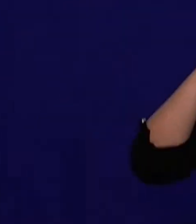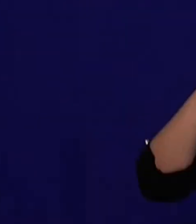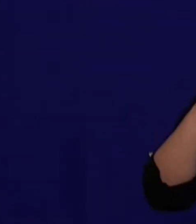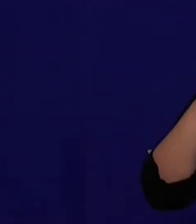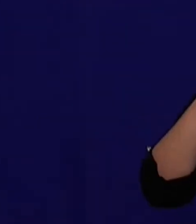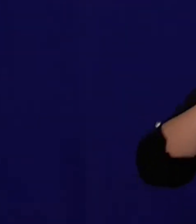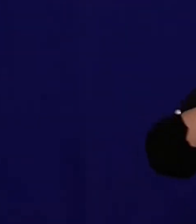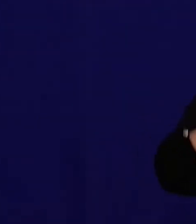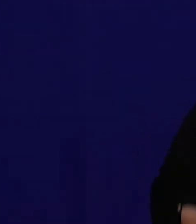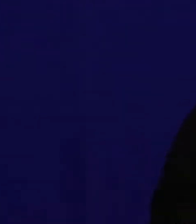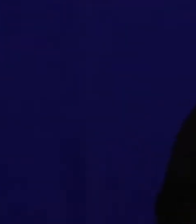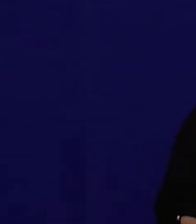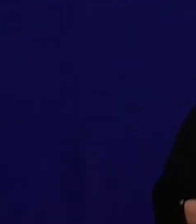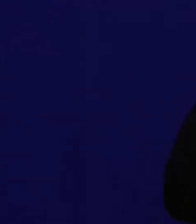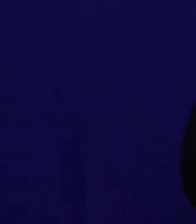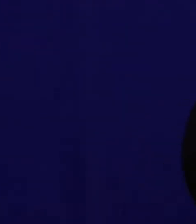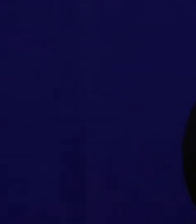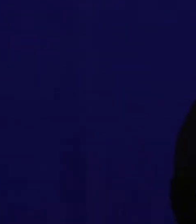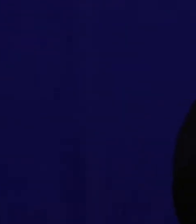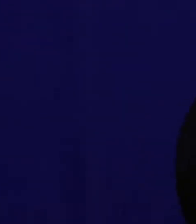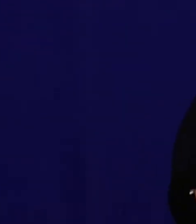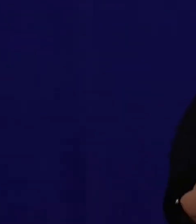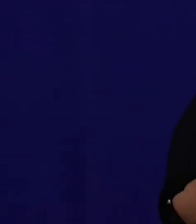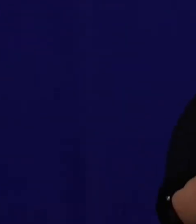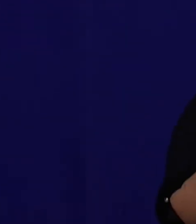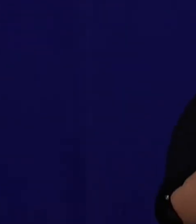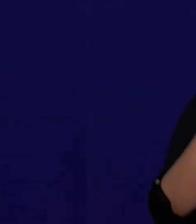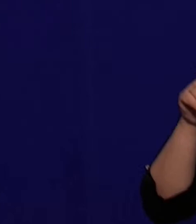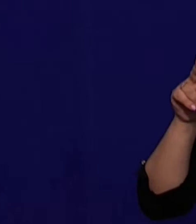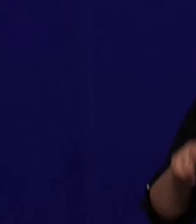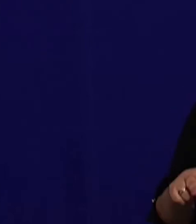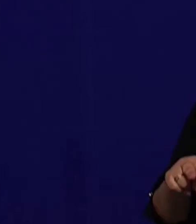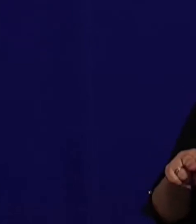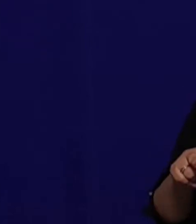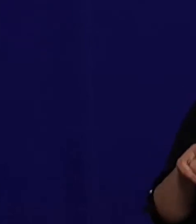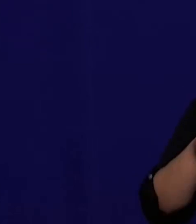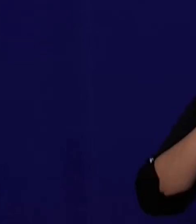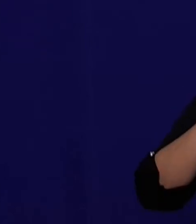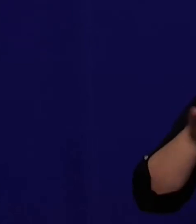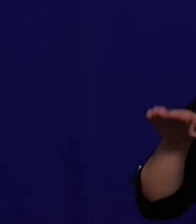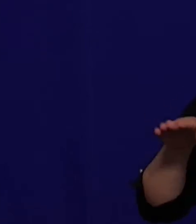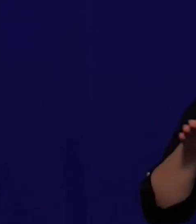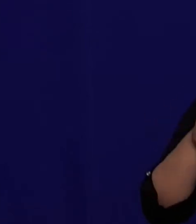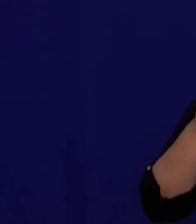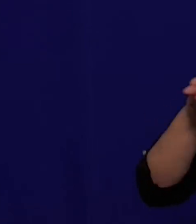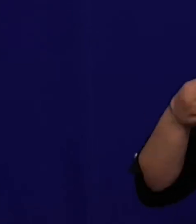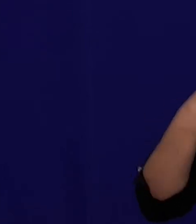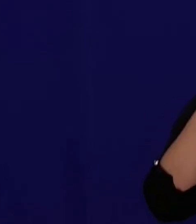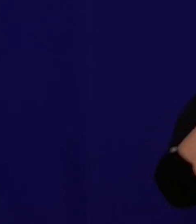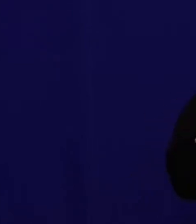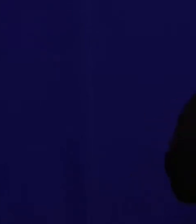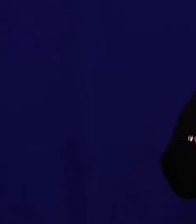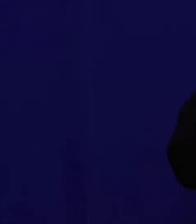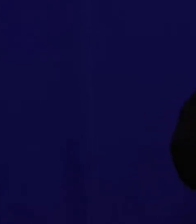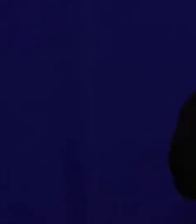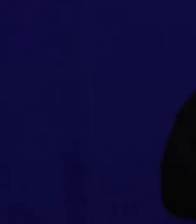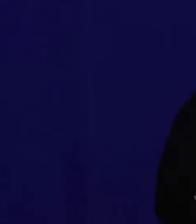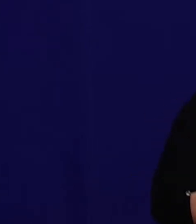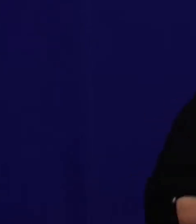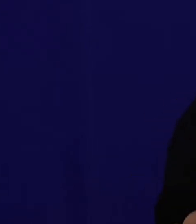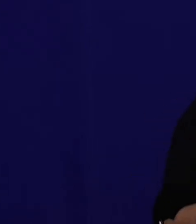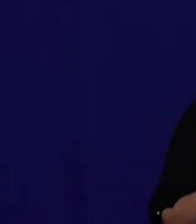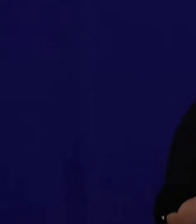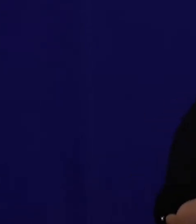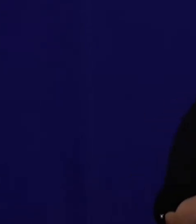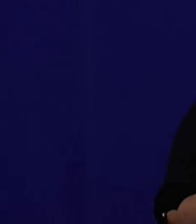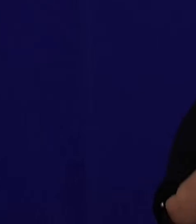the positivity, and this is also being reflected in the people who are being admitted to hospital, whereby the people admitted to hospital